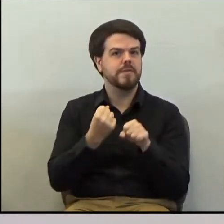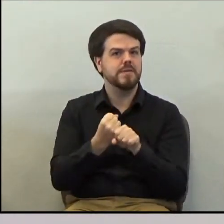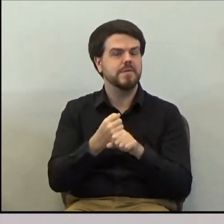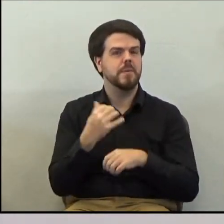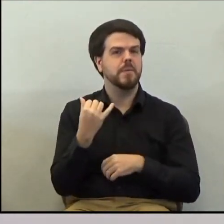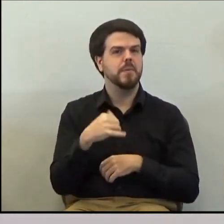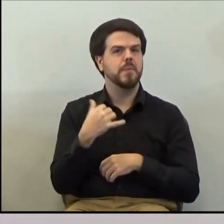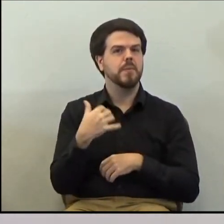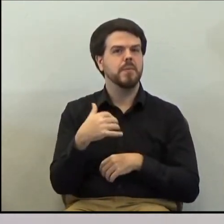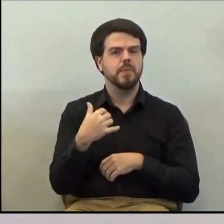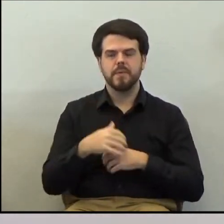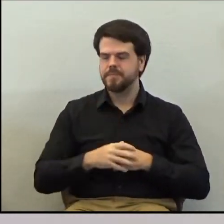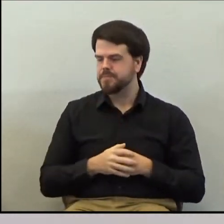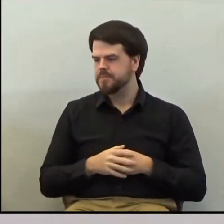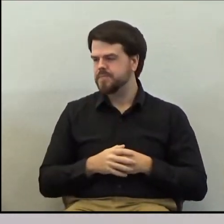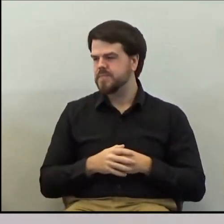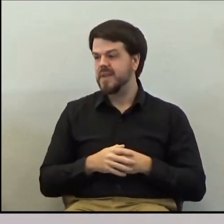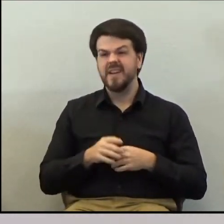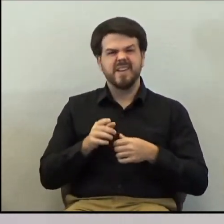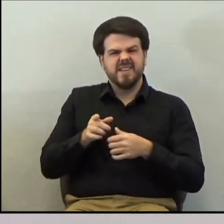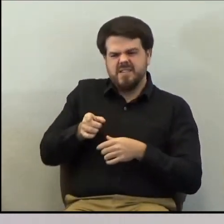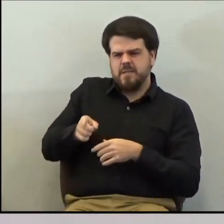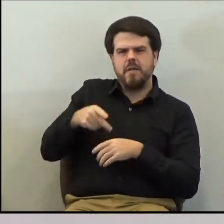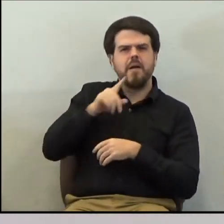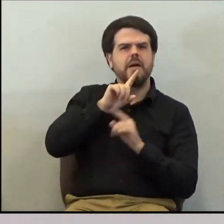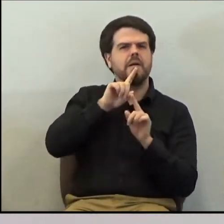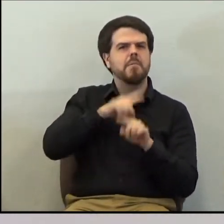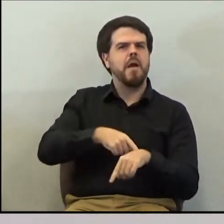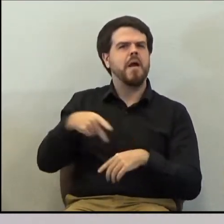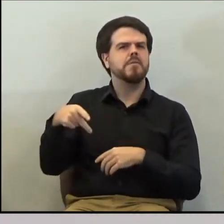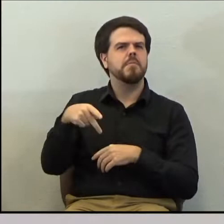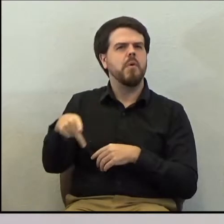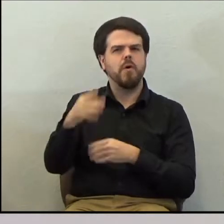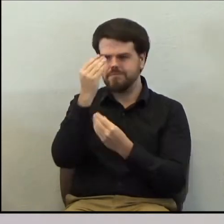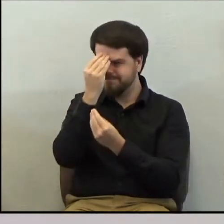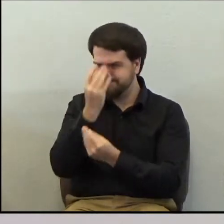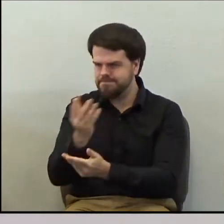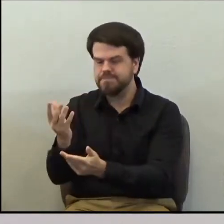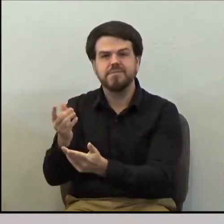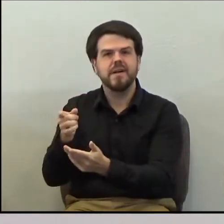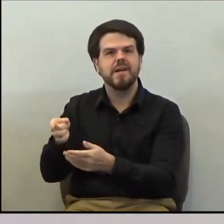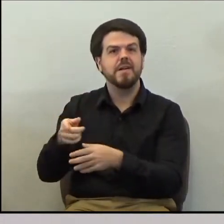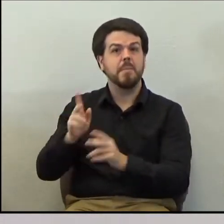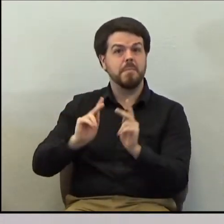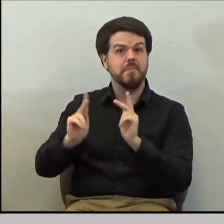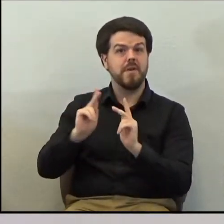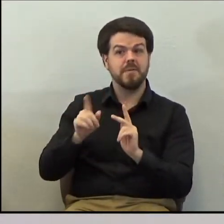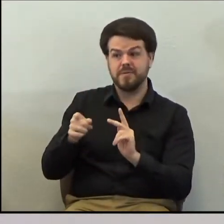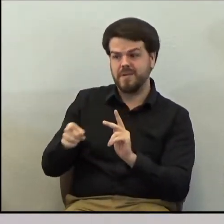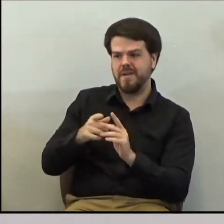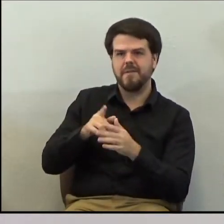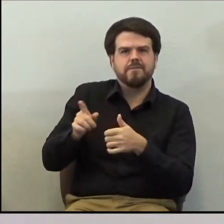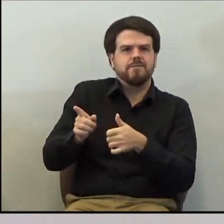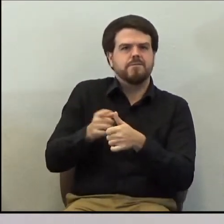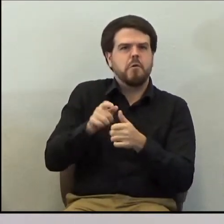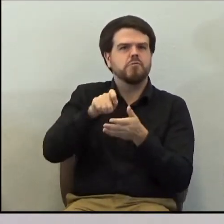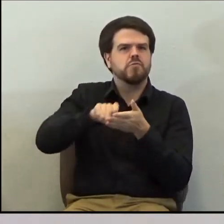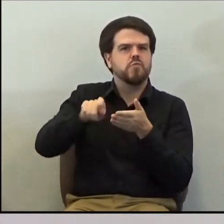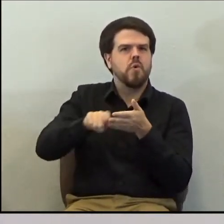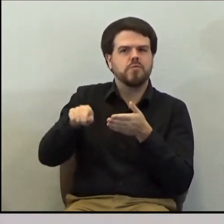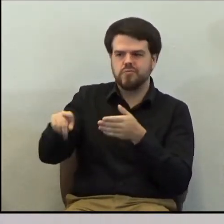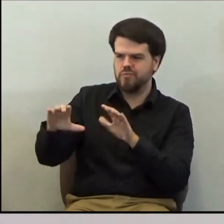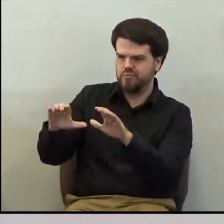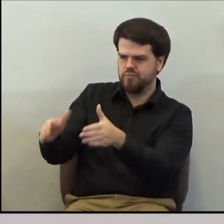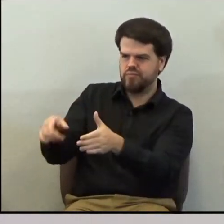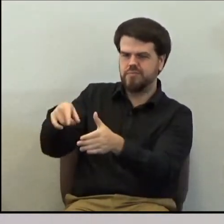Now, this original command that Paul gave to the first people, the people that he originally wrote to, and that he